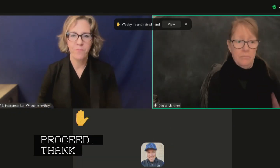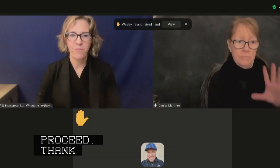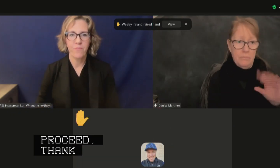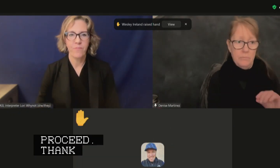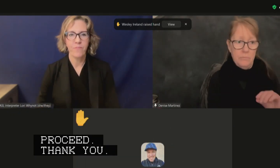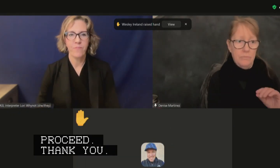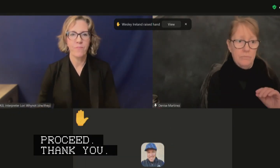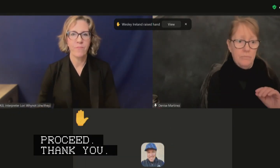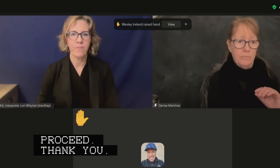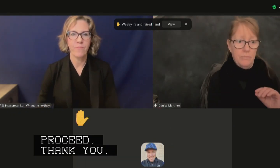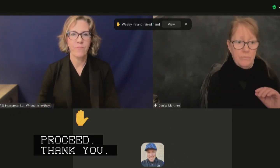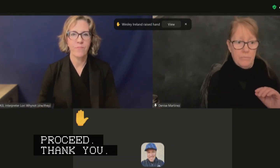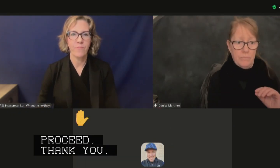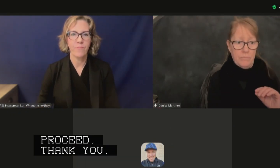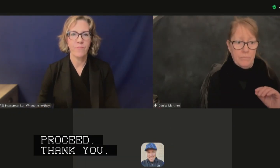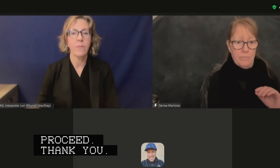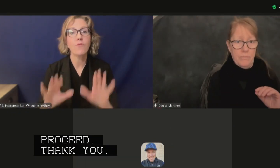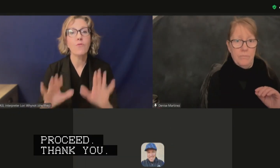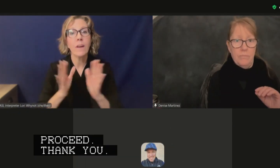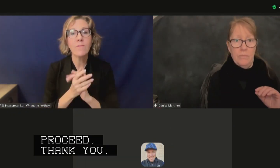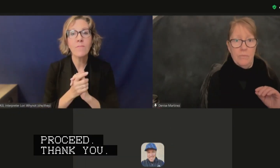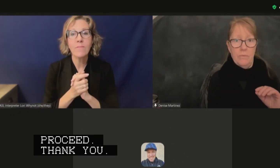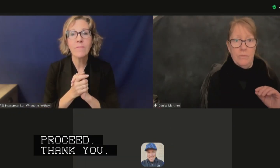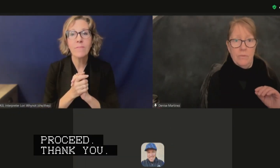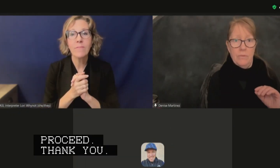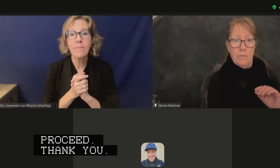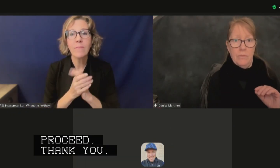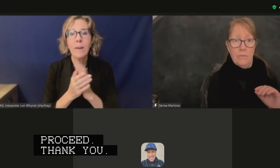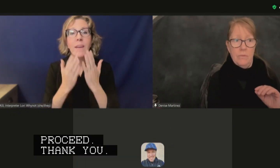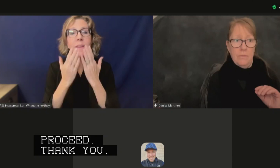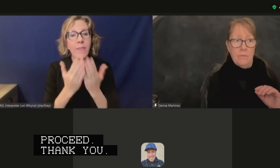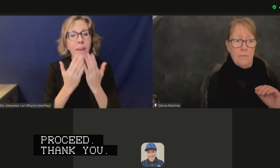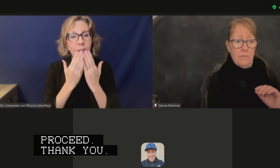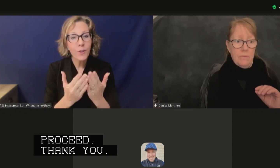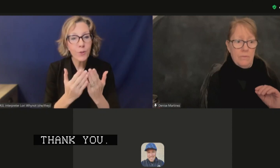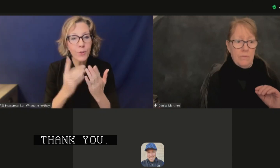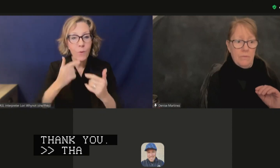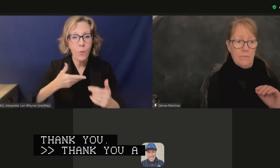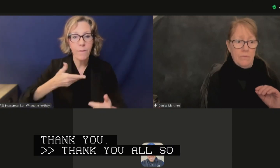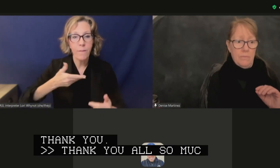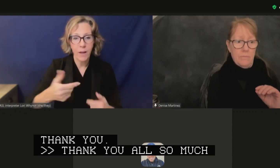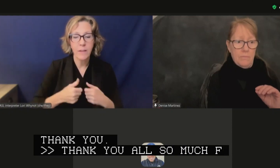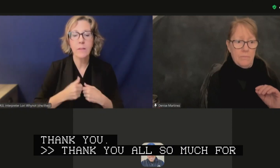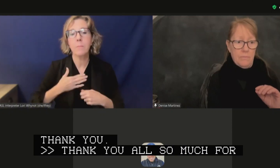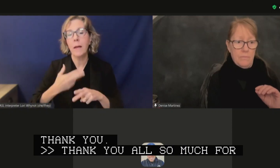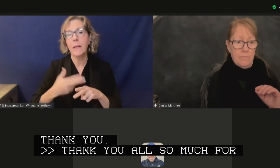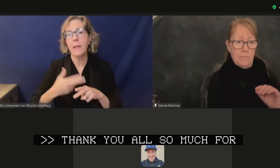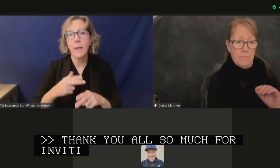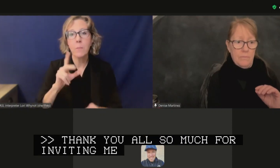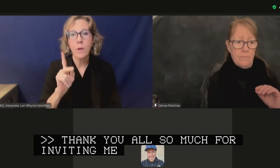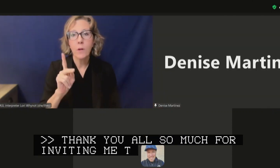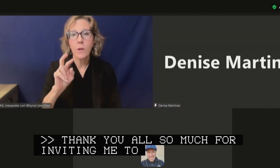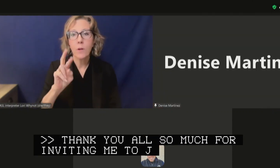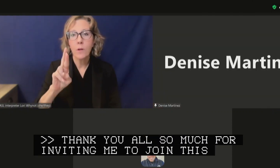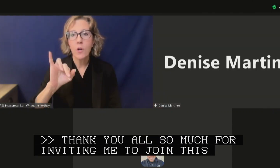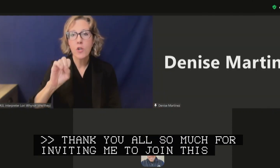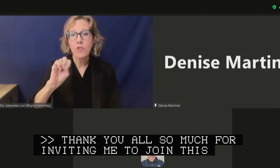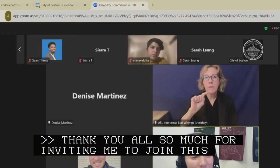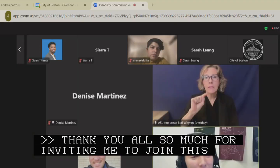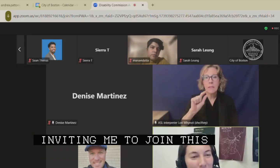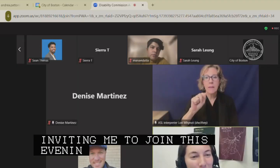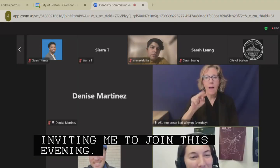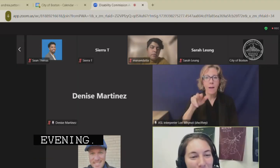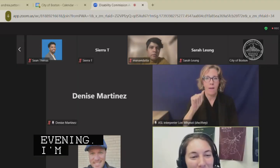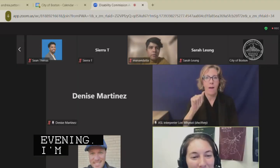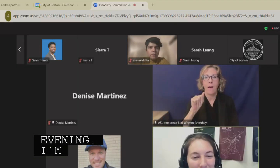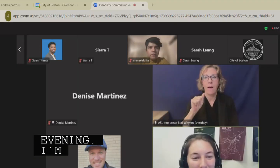Great. Thank you all so much for inviting me to join this evening. My name is Christiana Lacusa. I am the Deputy Director